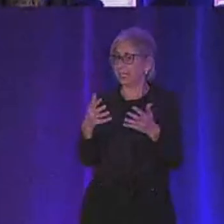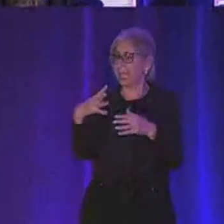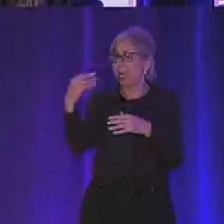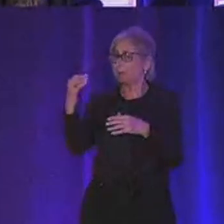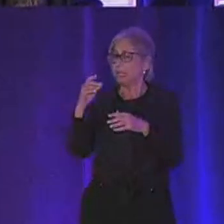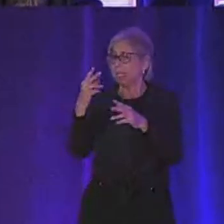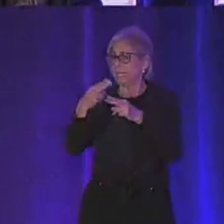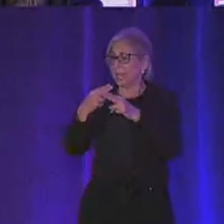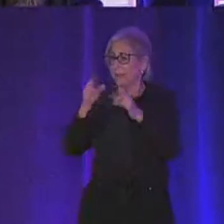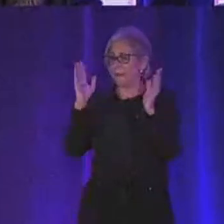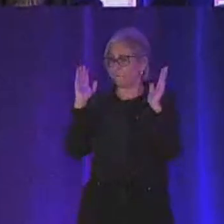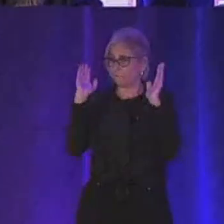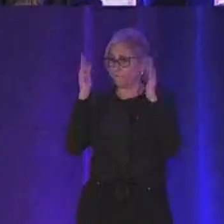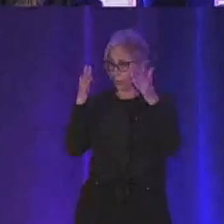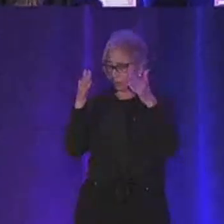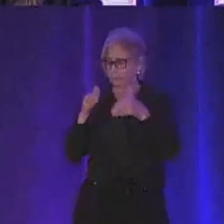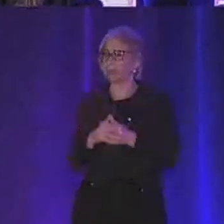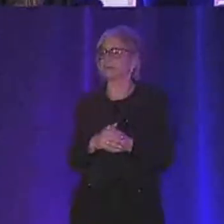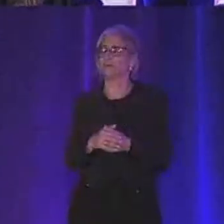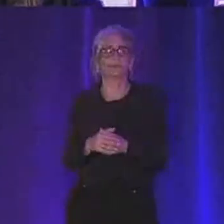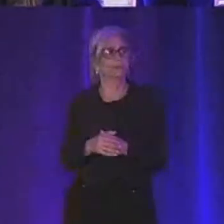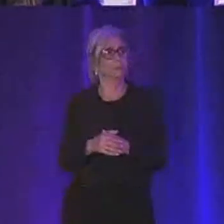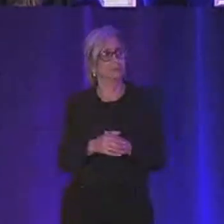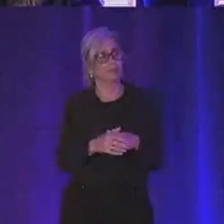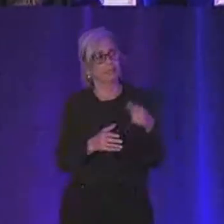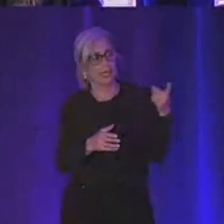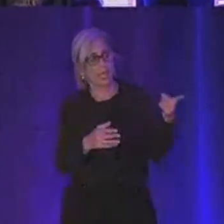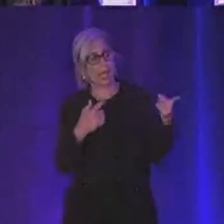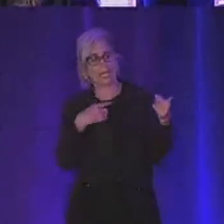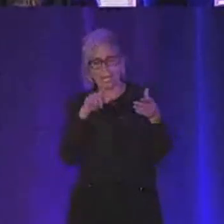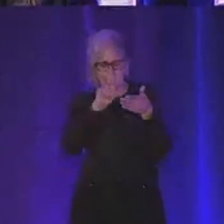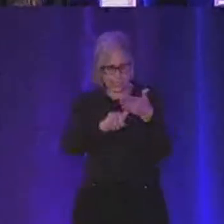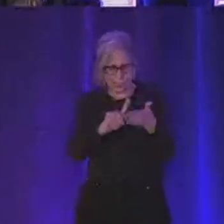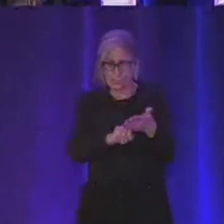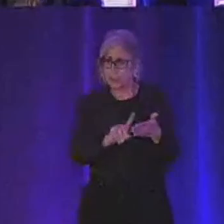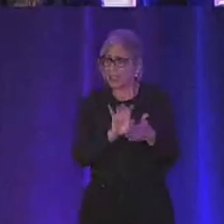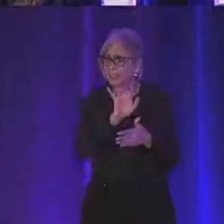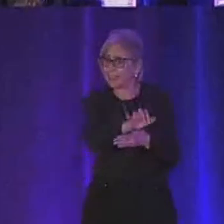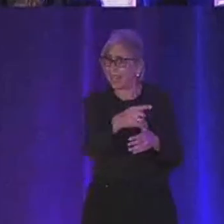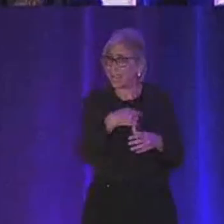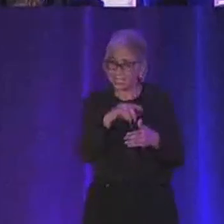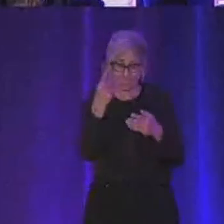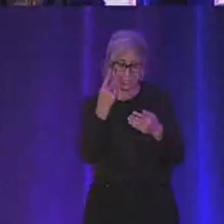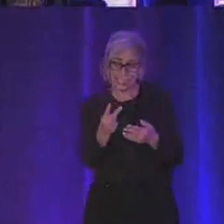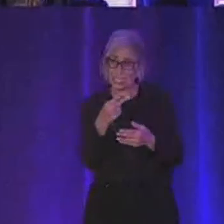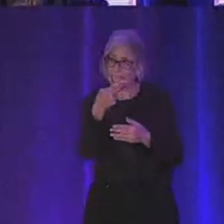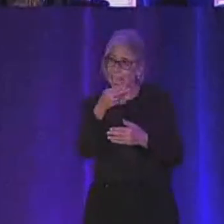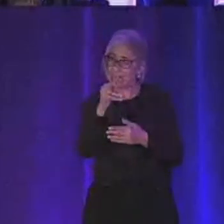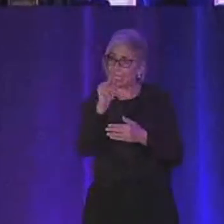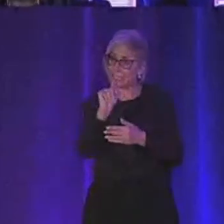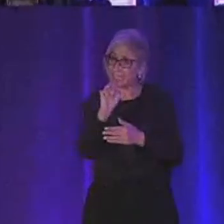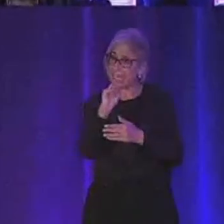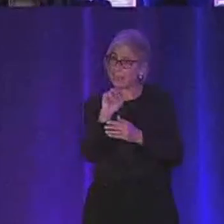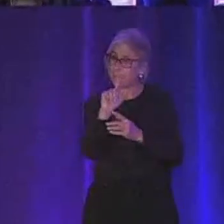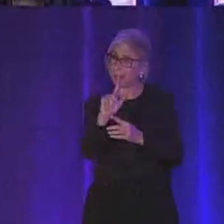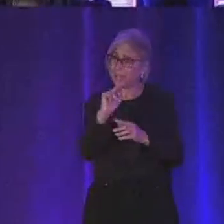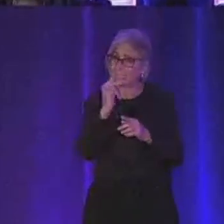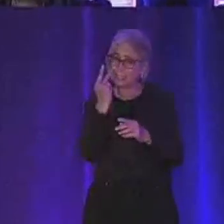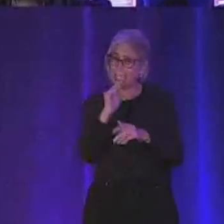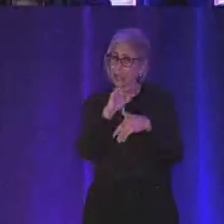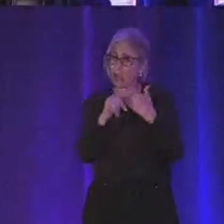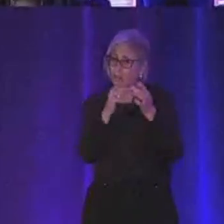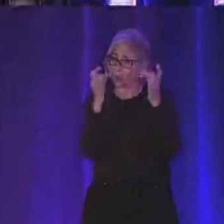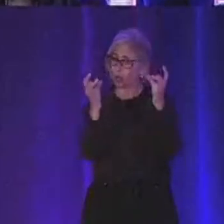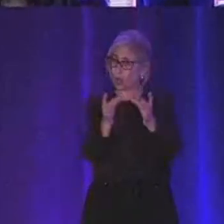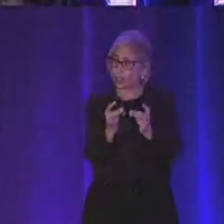here and look at this. So I can inspect this thing, and I see the HTML, and I see all of your absolutely horrendous